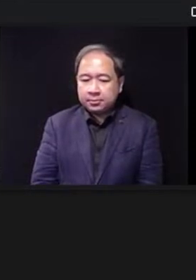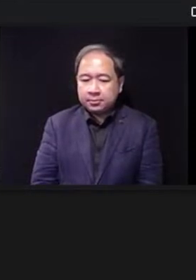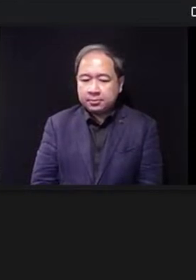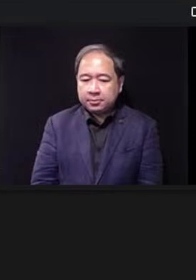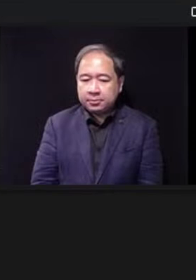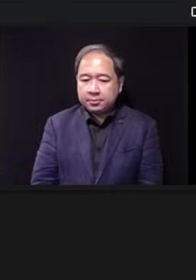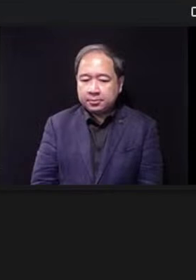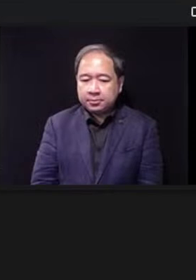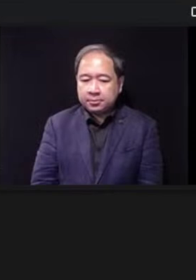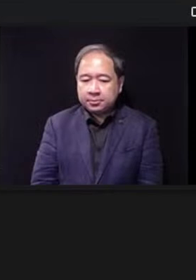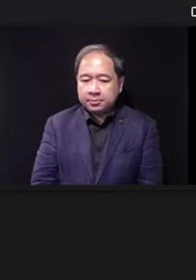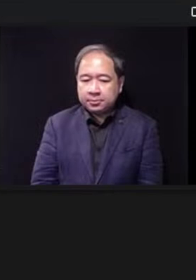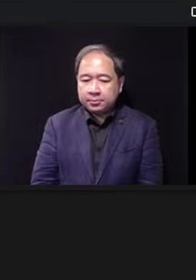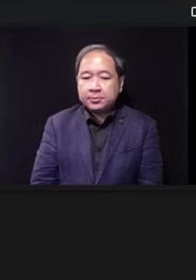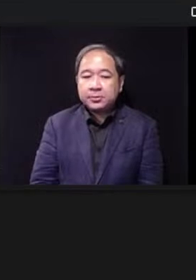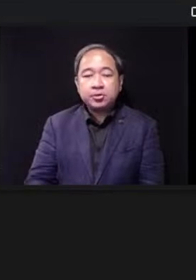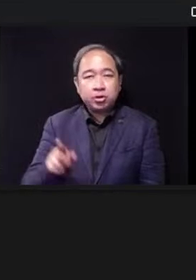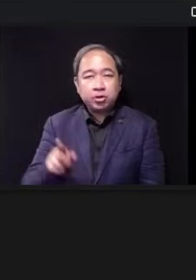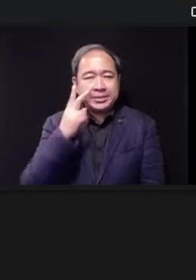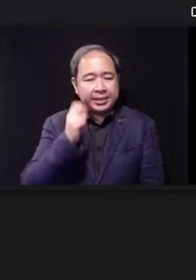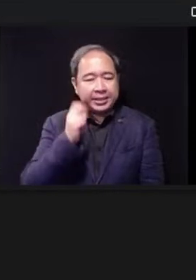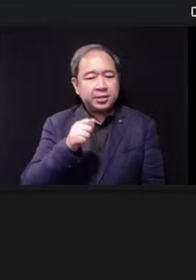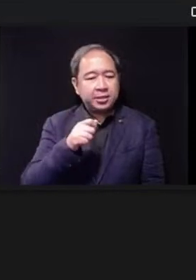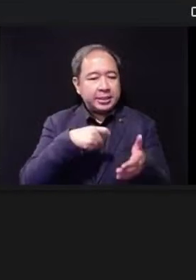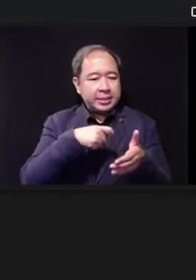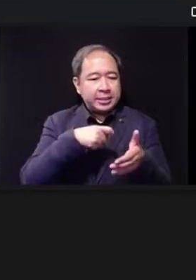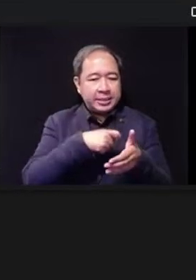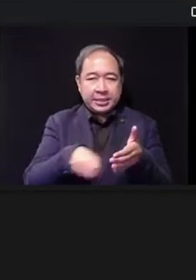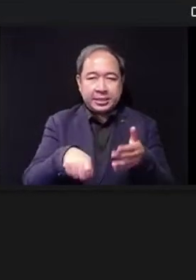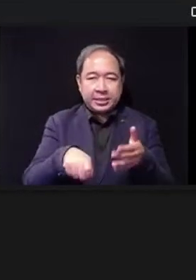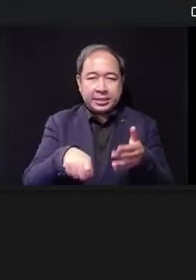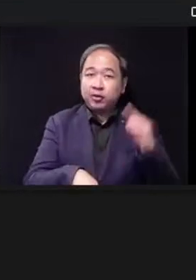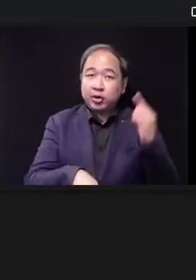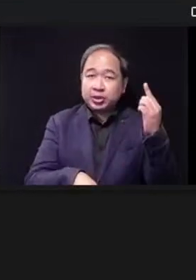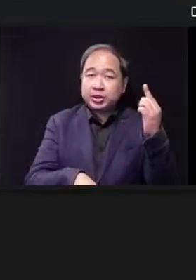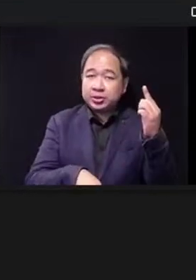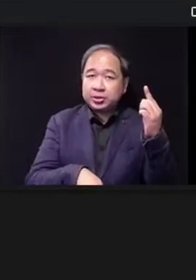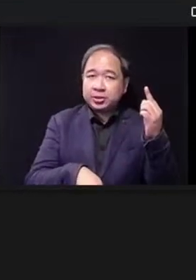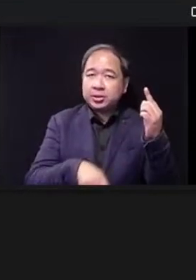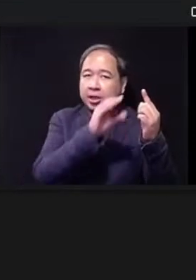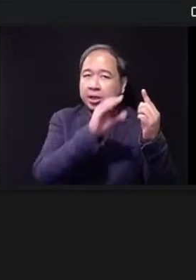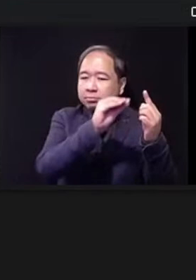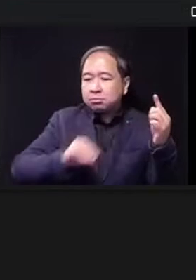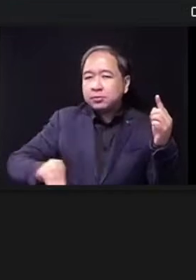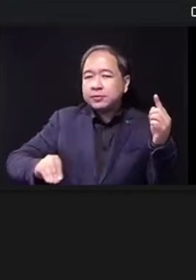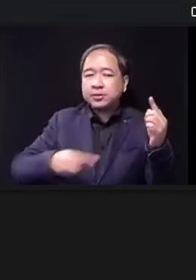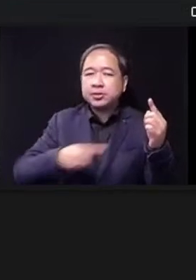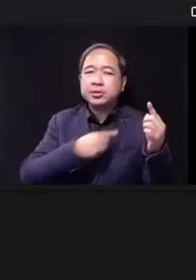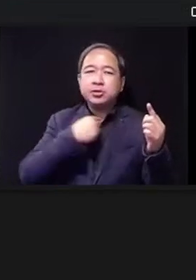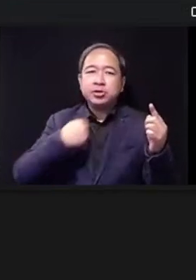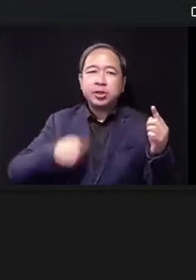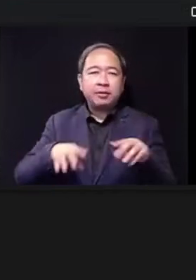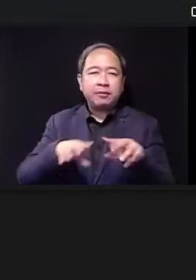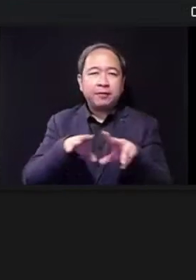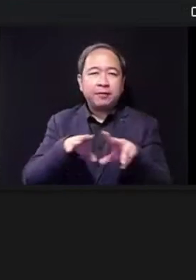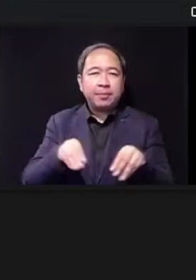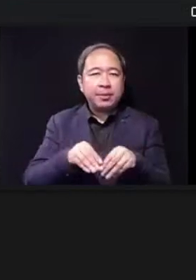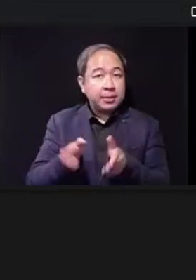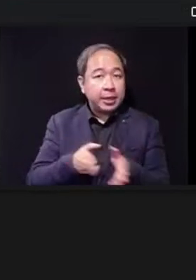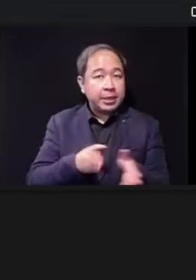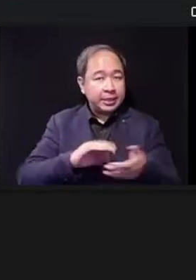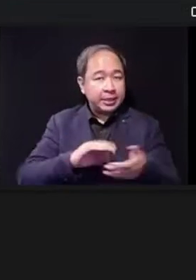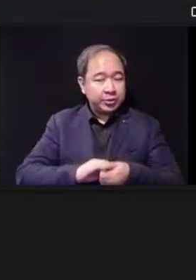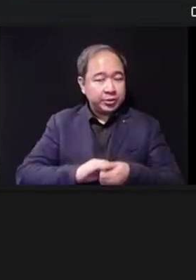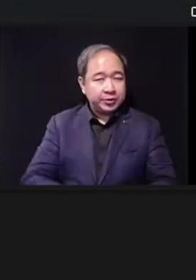Family Planning Association. You can just delete the first one and write okay. it after the sentence. Yes, thank you.